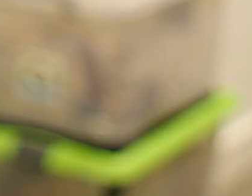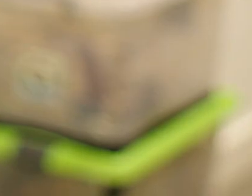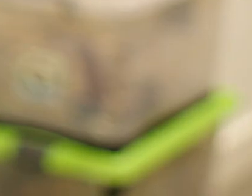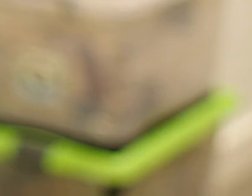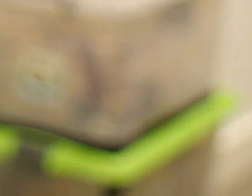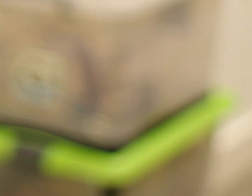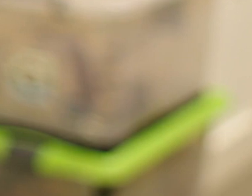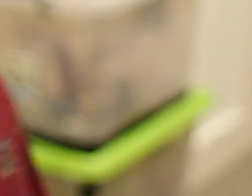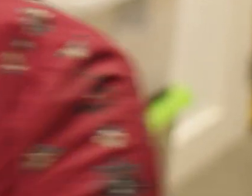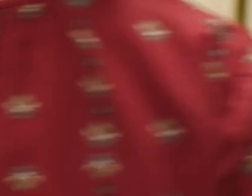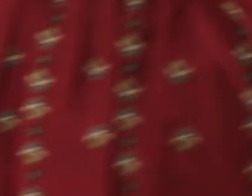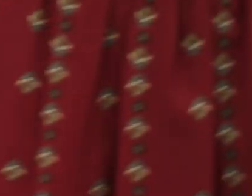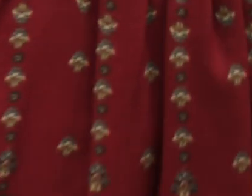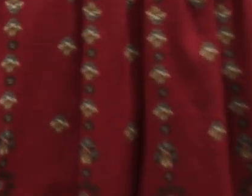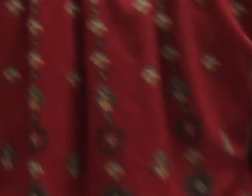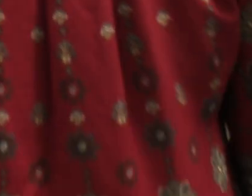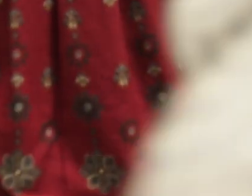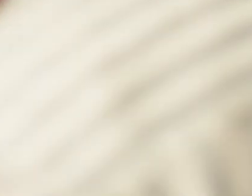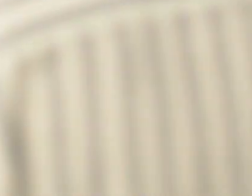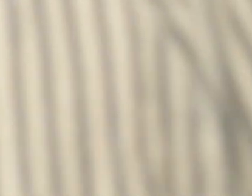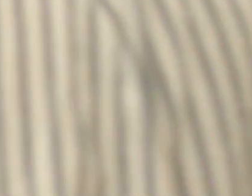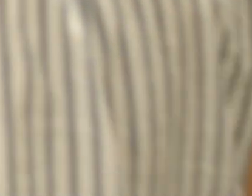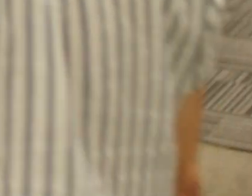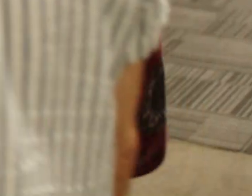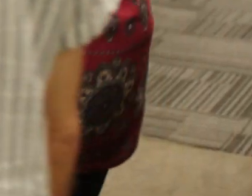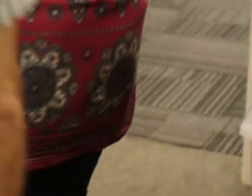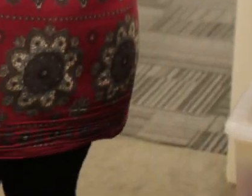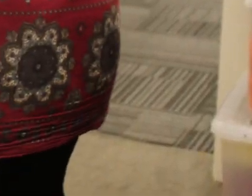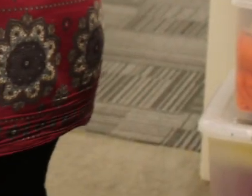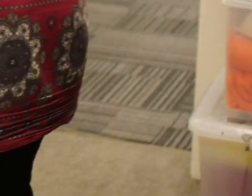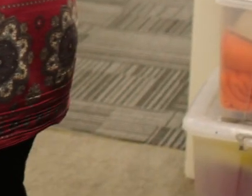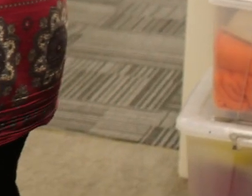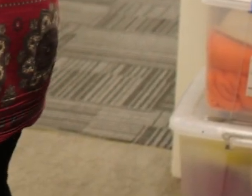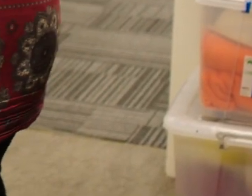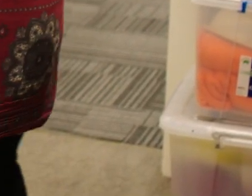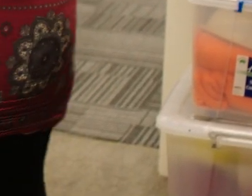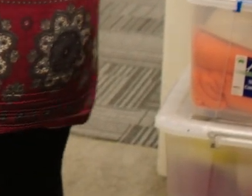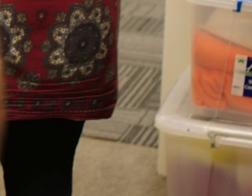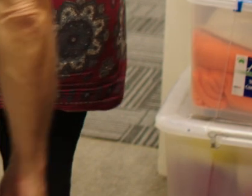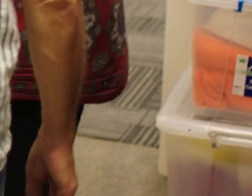Michaela asks Chris to give her a hand with moving the stack of plastic tubs.